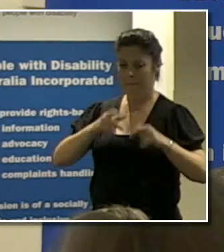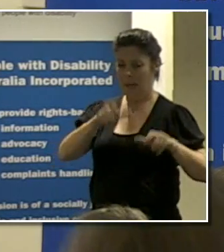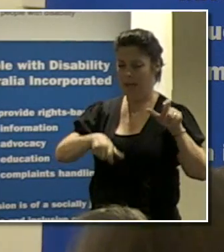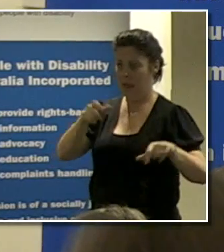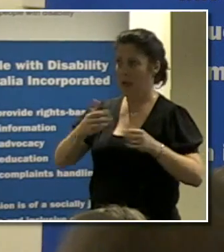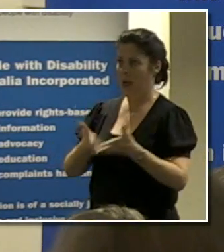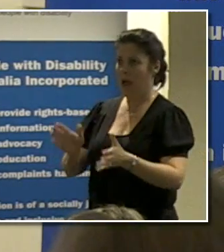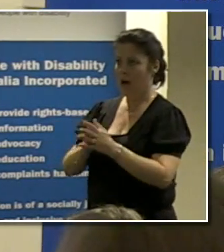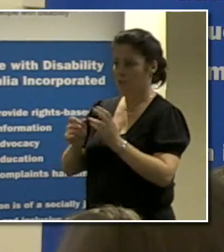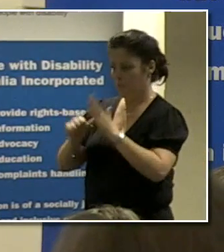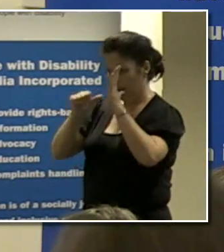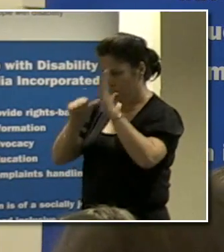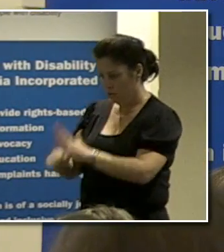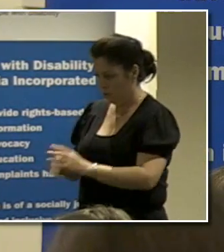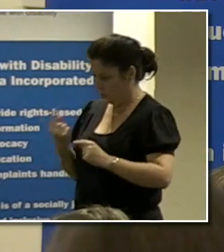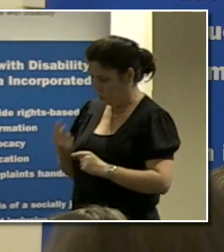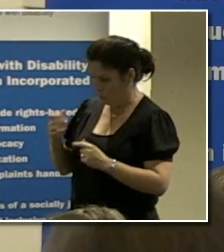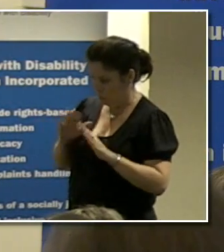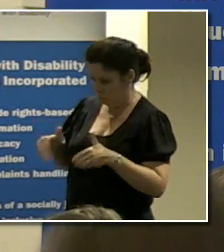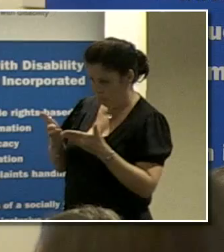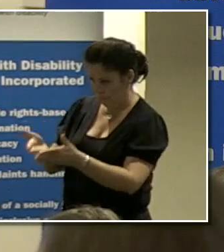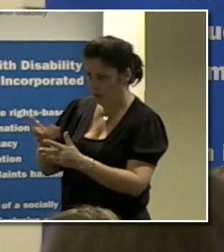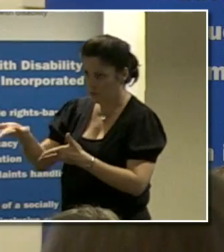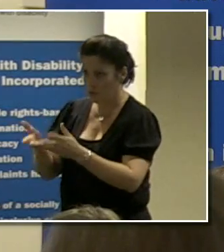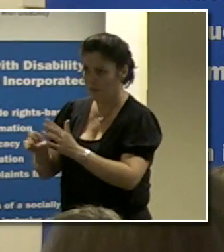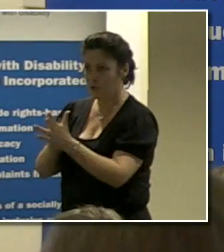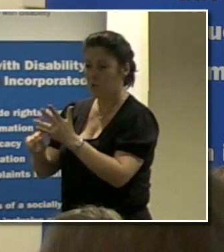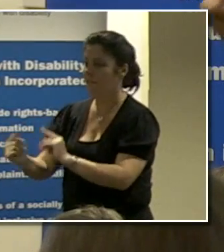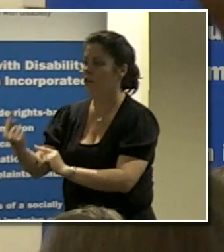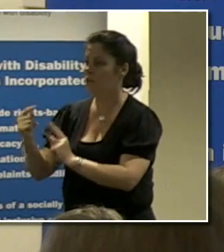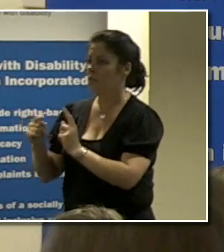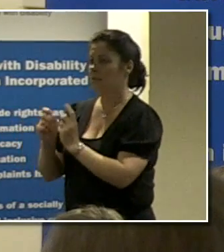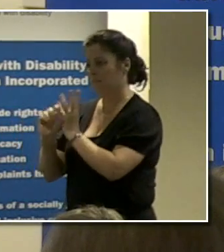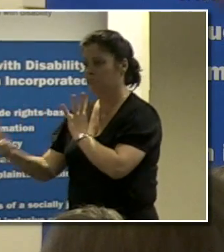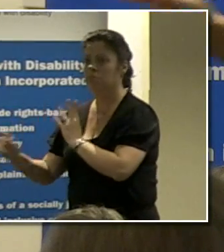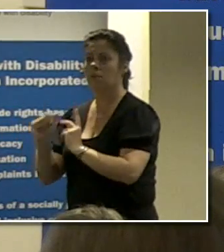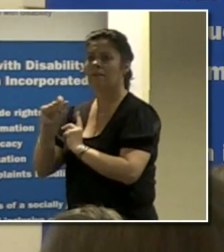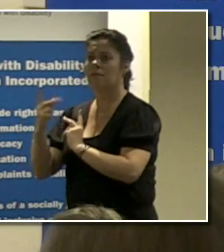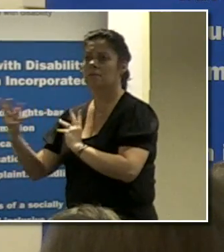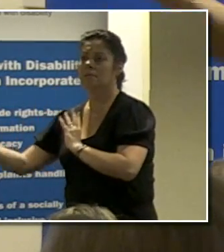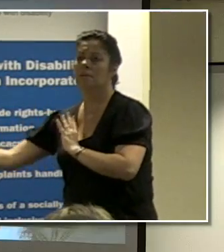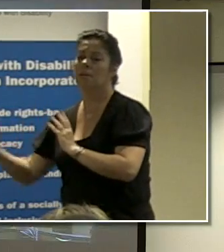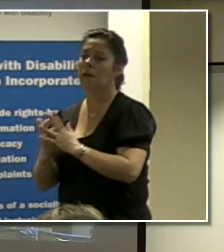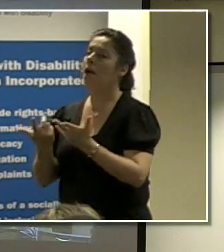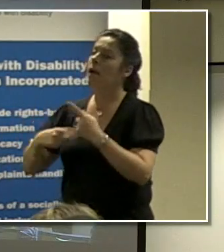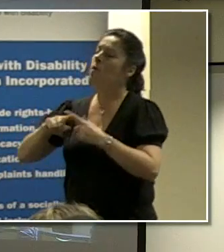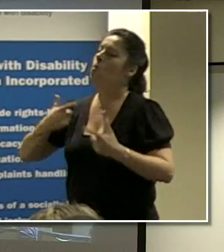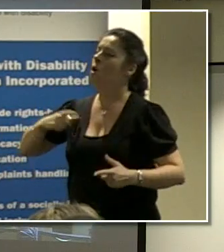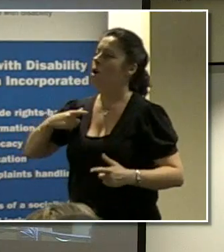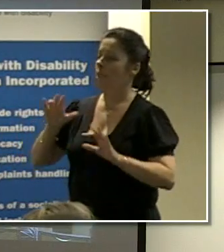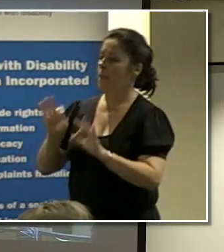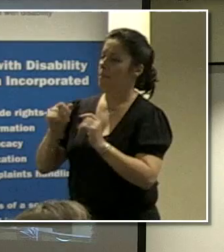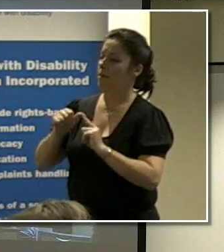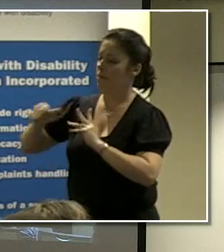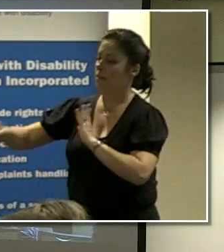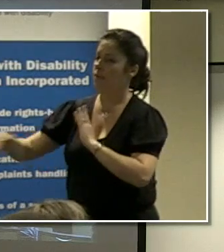prioritise who gets what services first and why? Okay. So